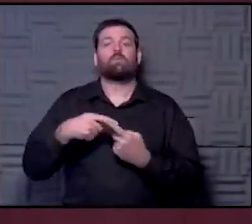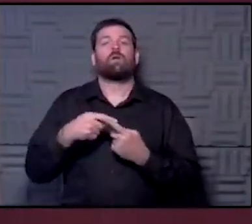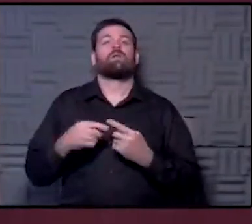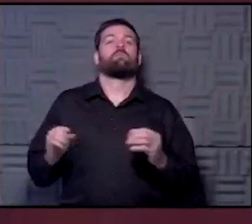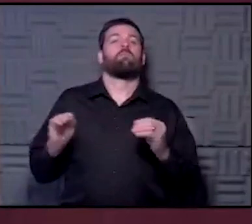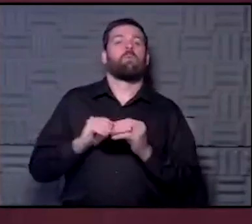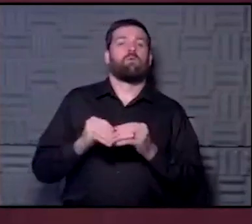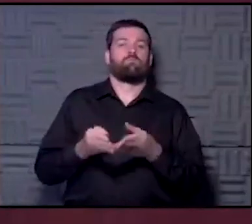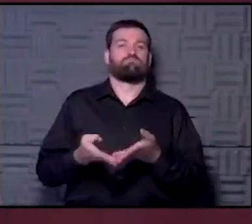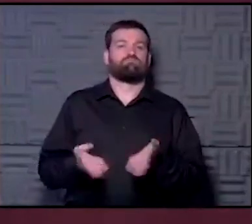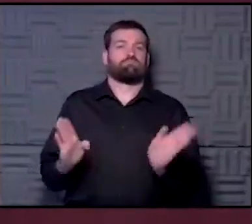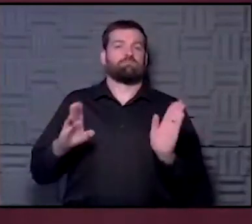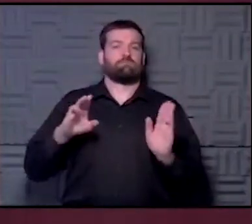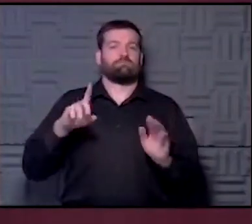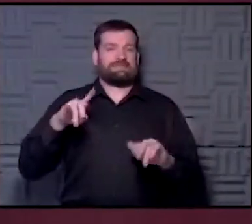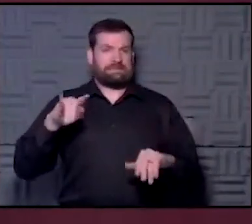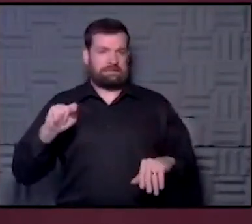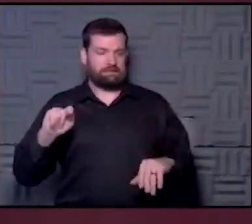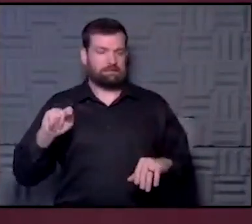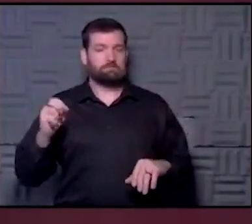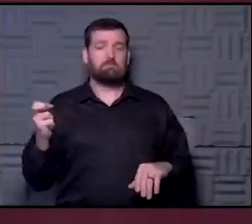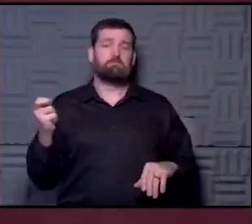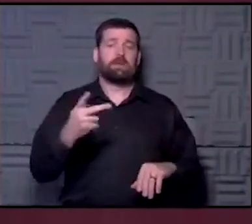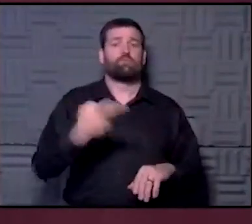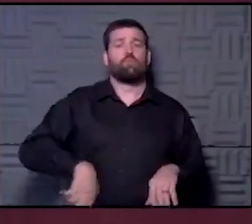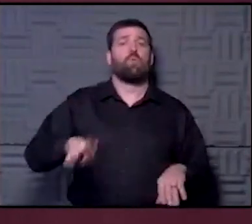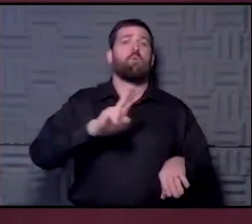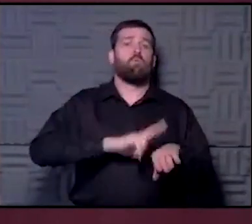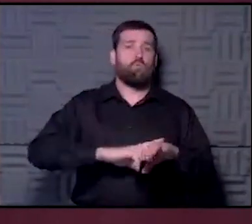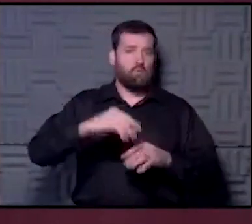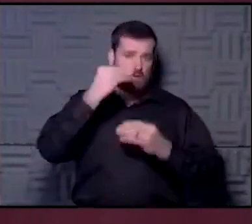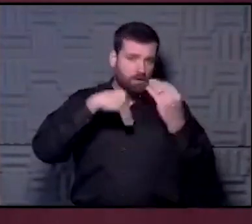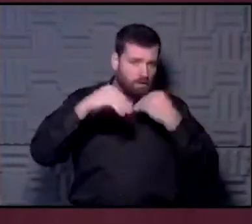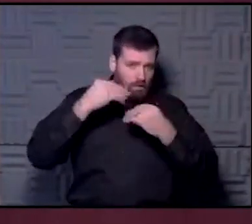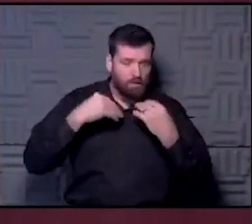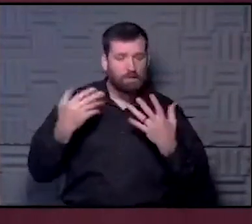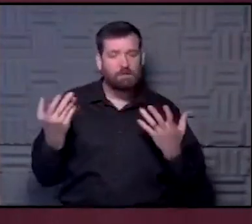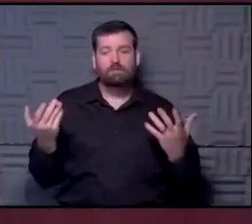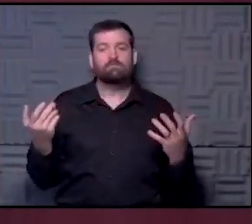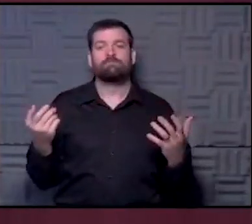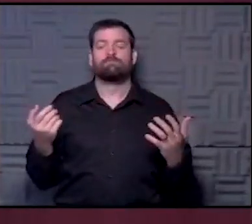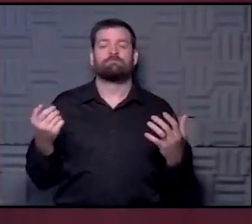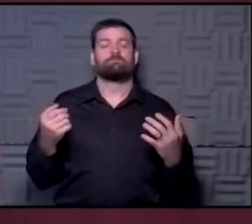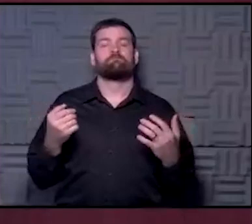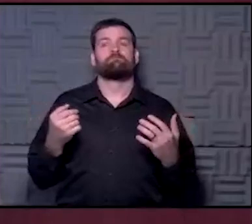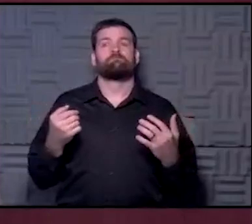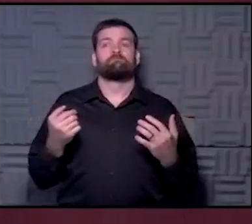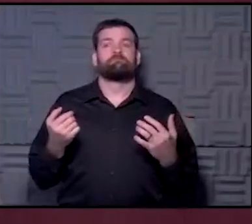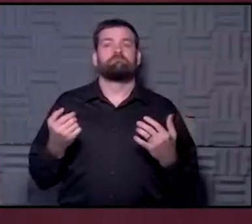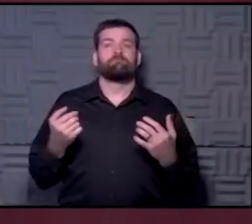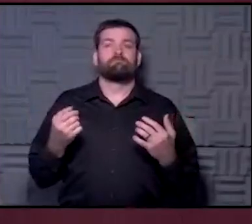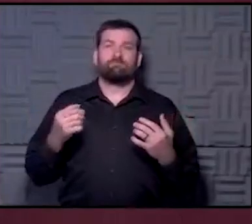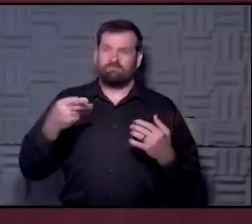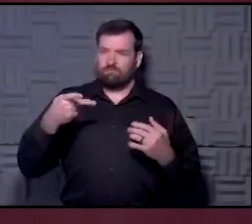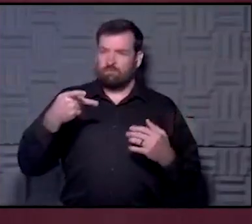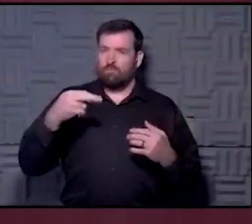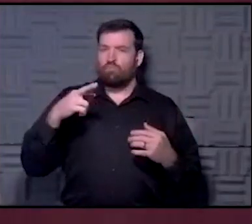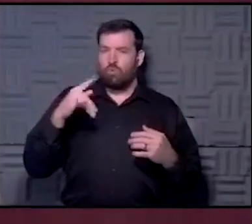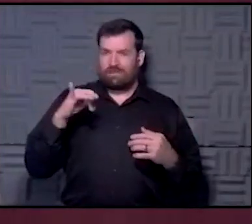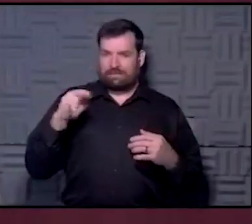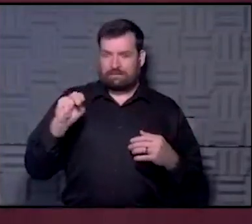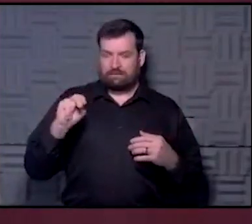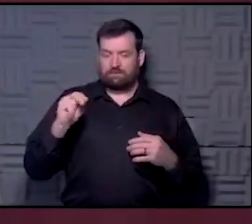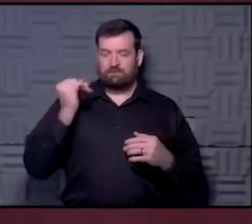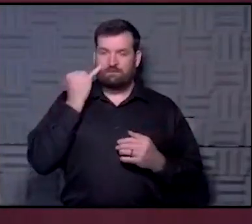and begin to return back to normal appetite, definitely we want to get protein in. If you've